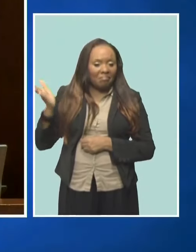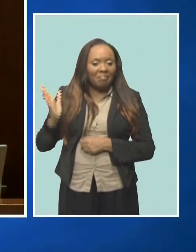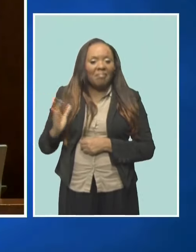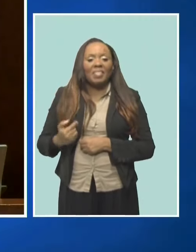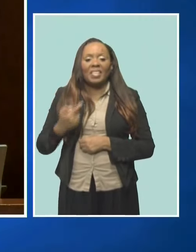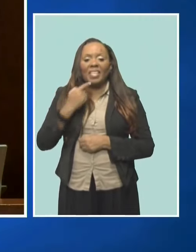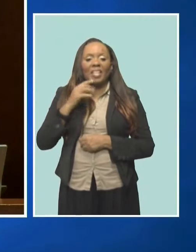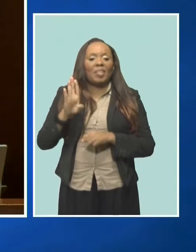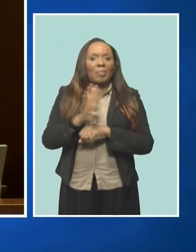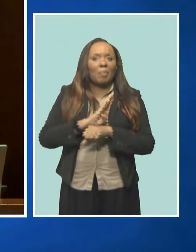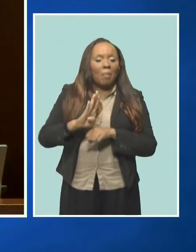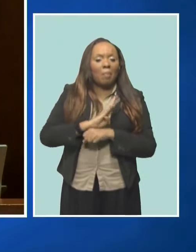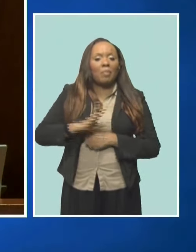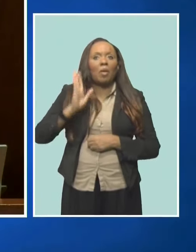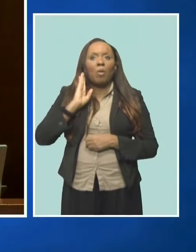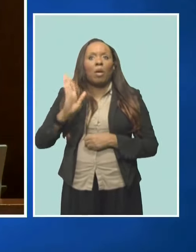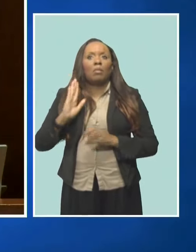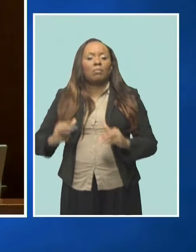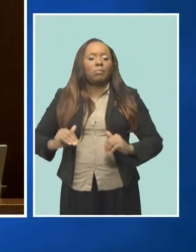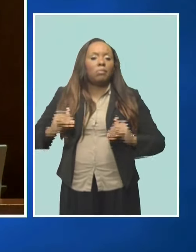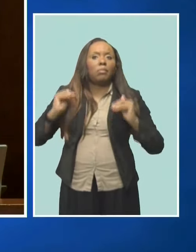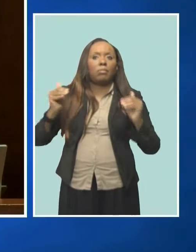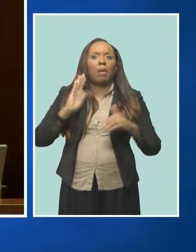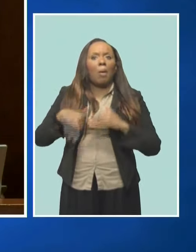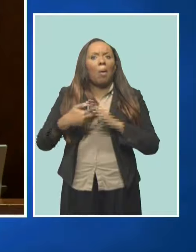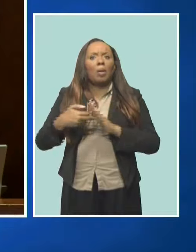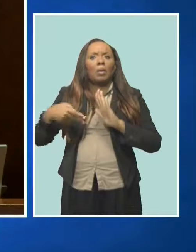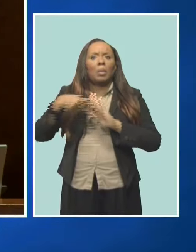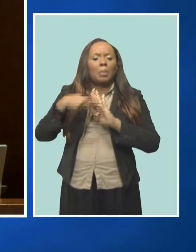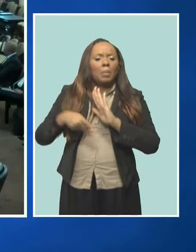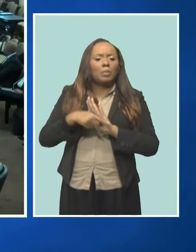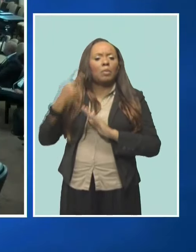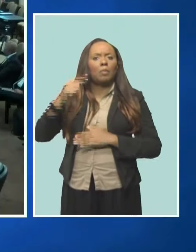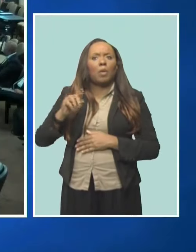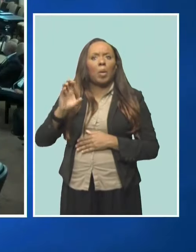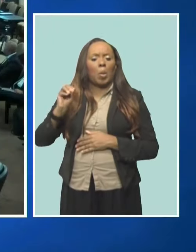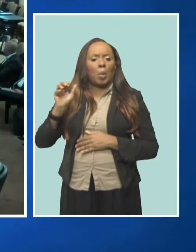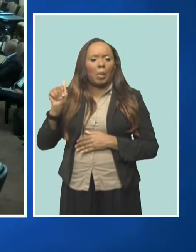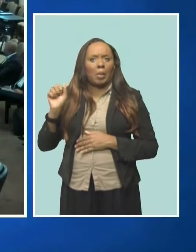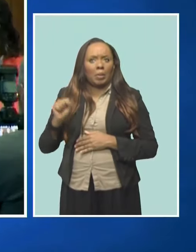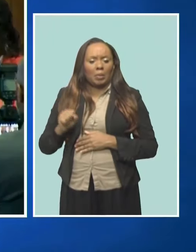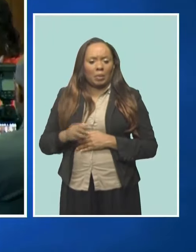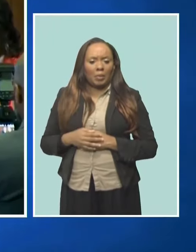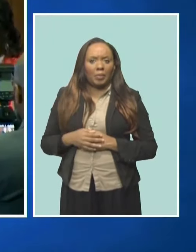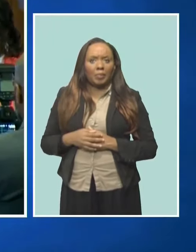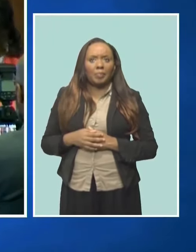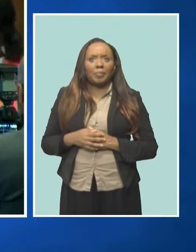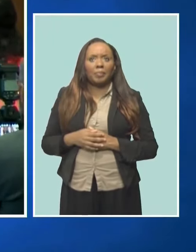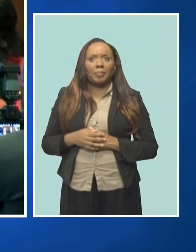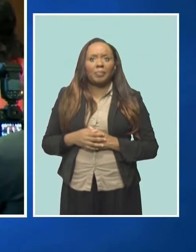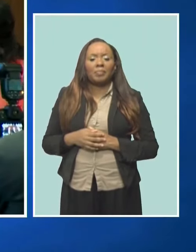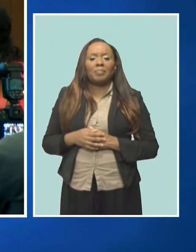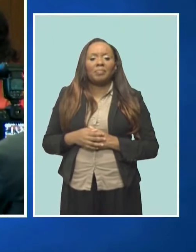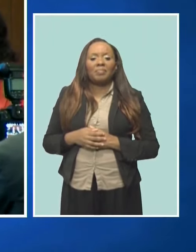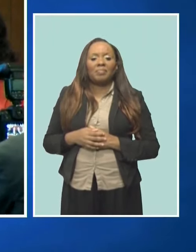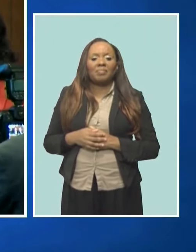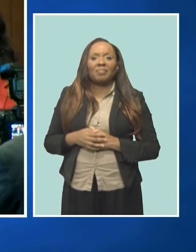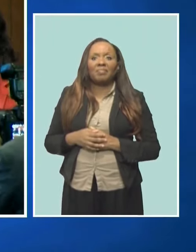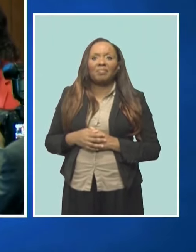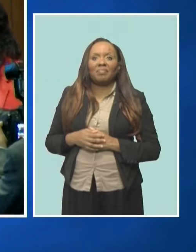highlighted Barbados' firm commitment to upholding the principles on which the OAS was founded. And I wish to